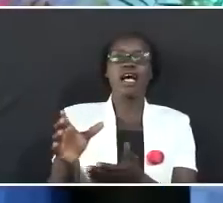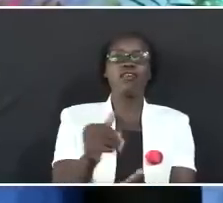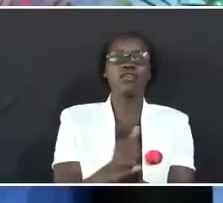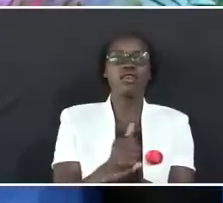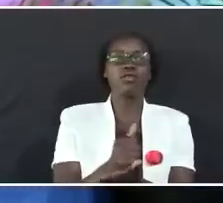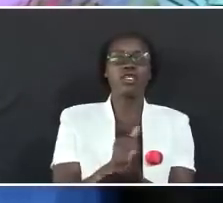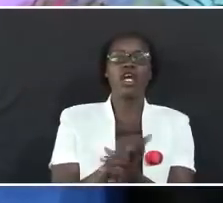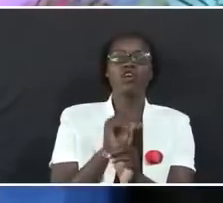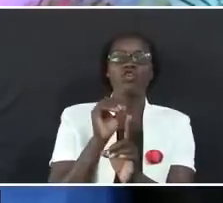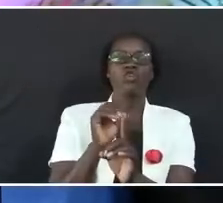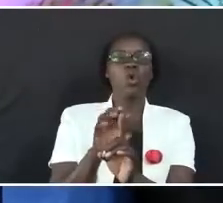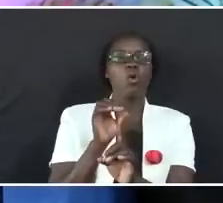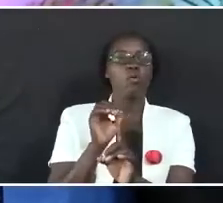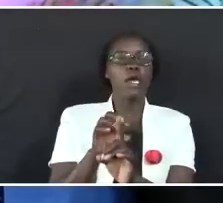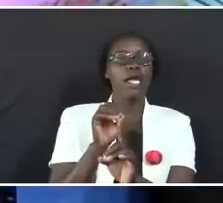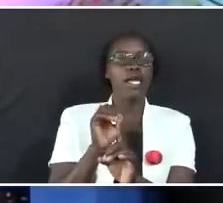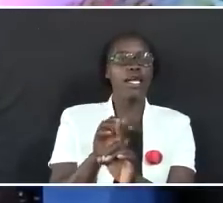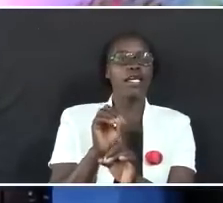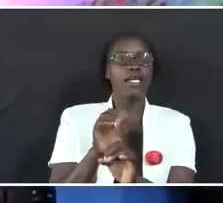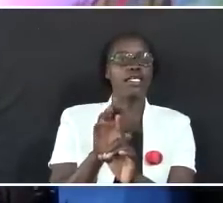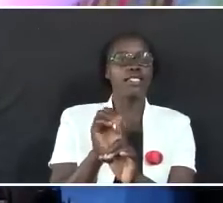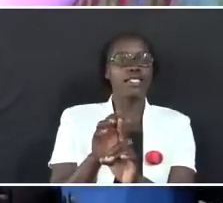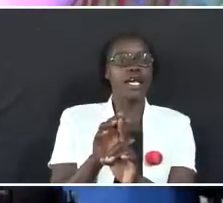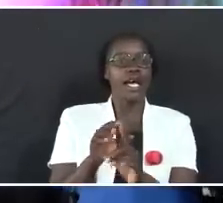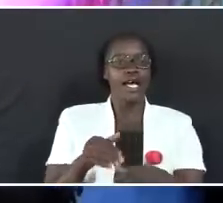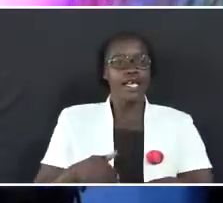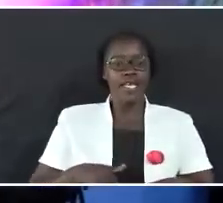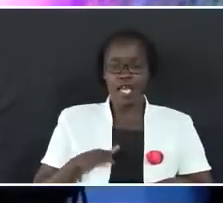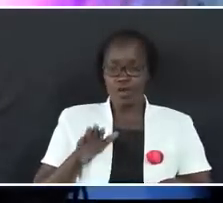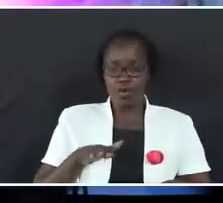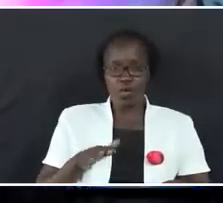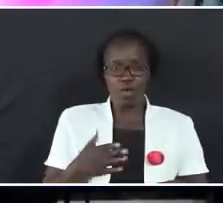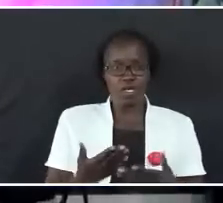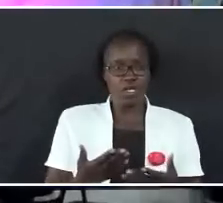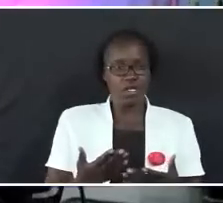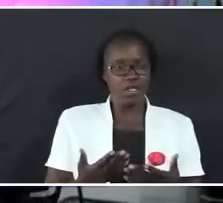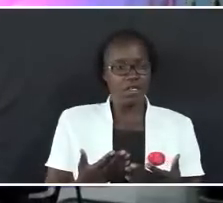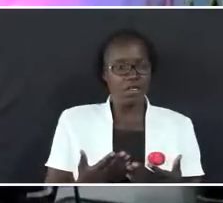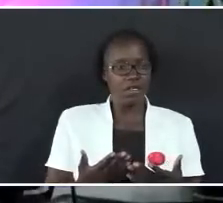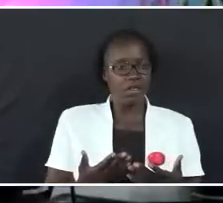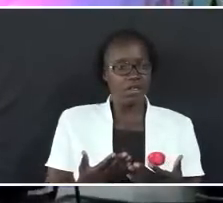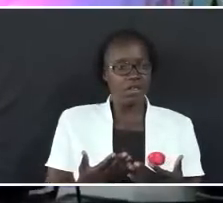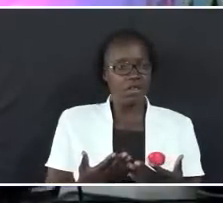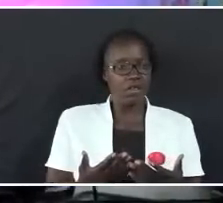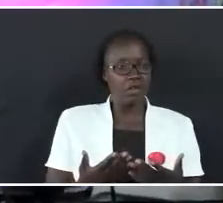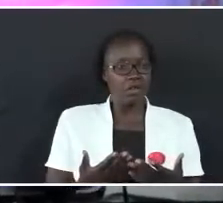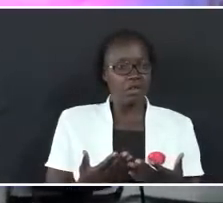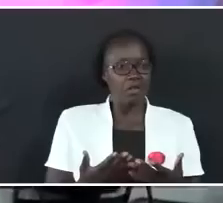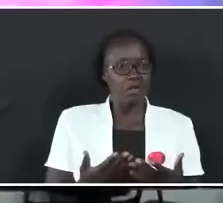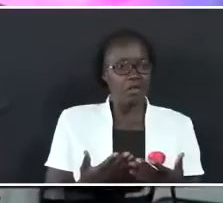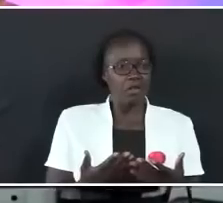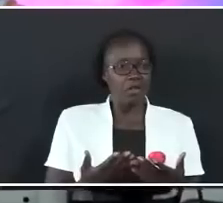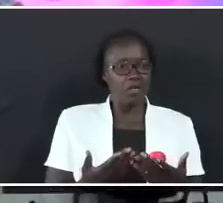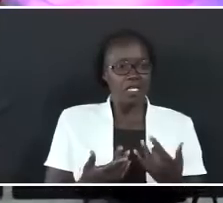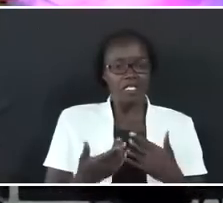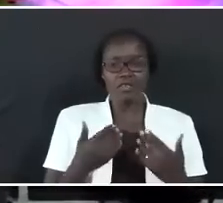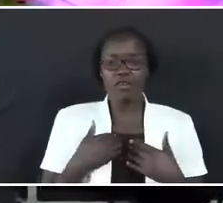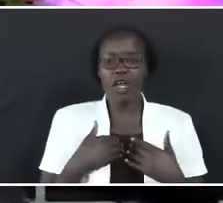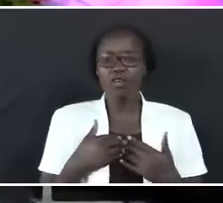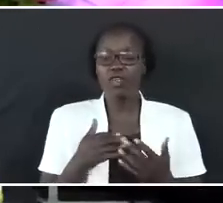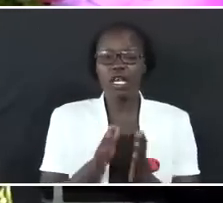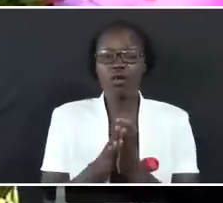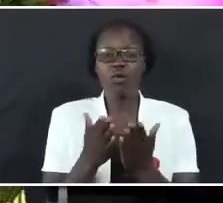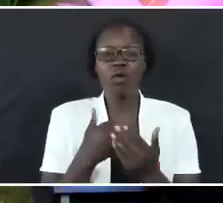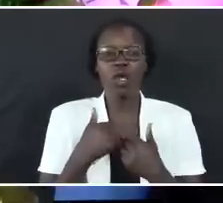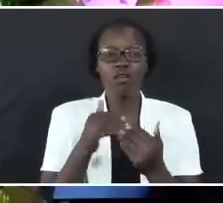to mentor young women. And young men, it's as if we have nothing in our depositories.